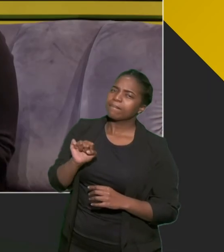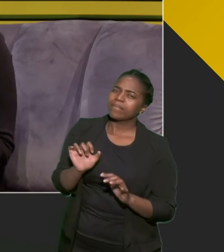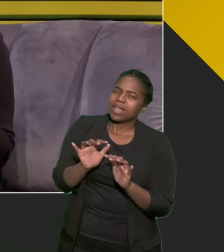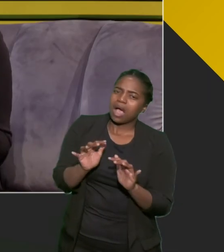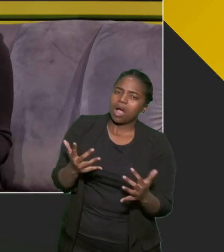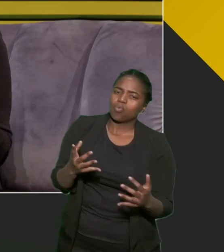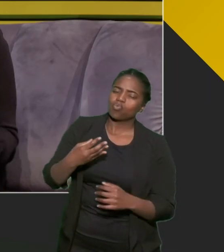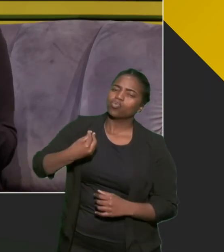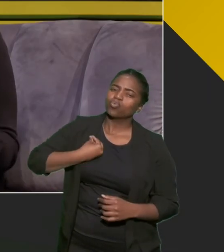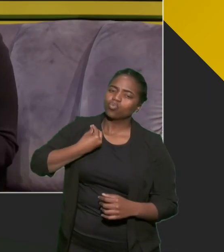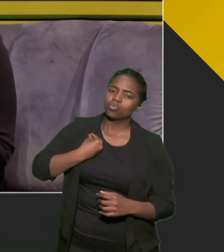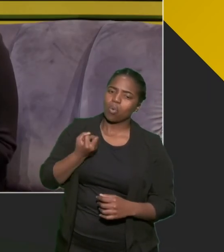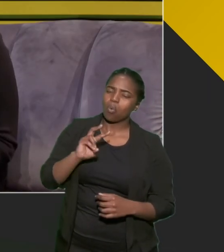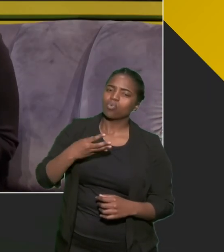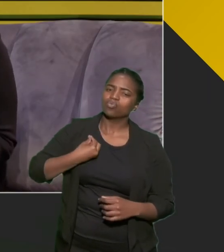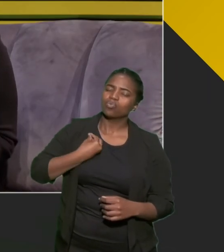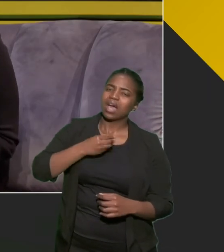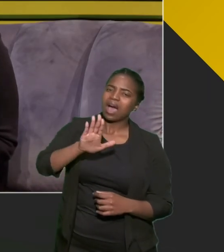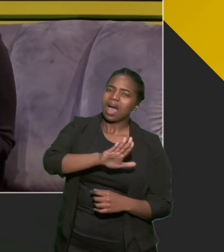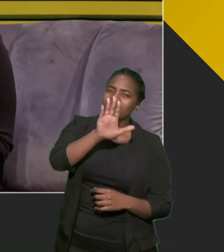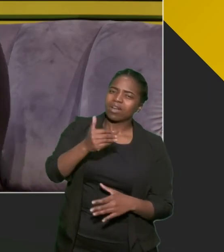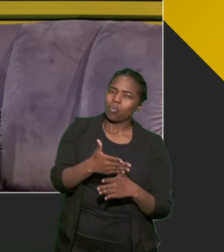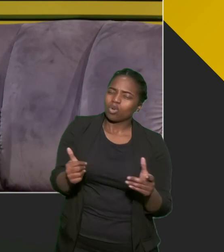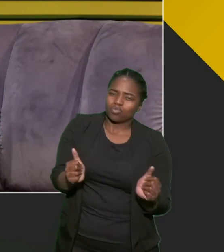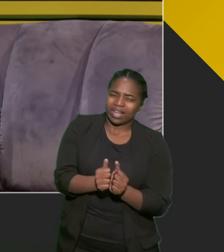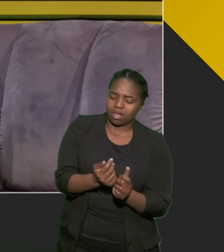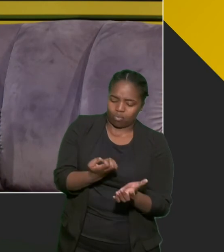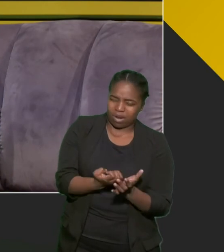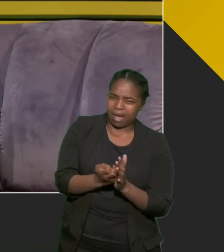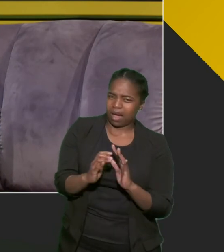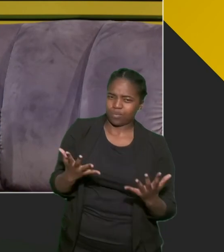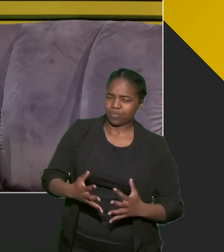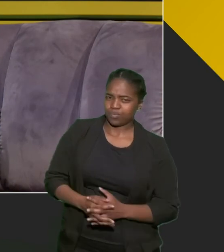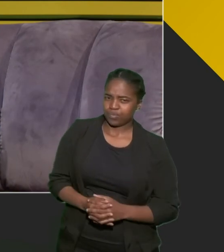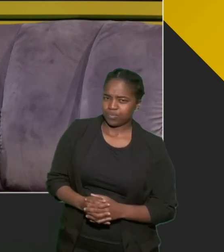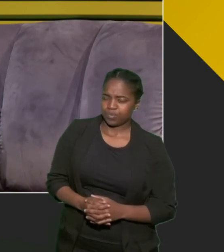do the youth, or how does the youth of Africa work together economically?